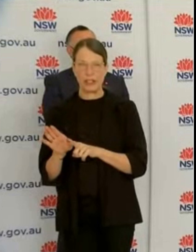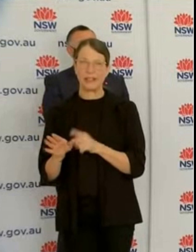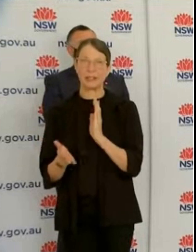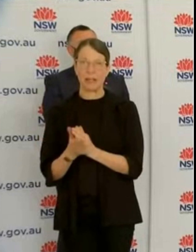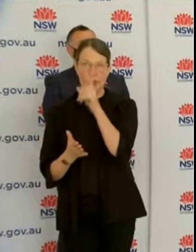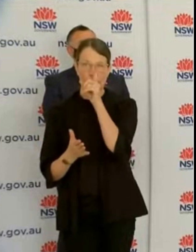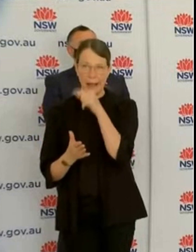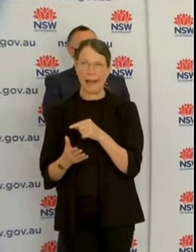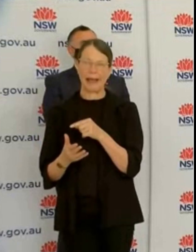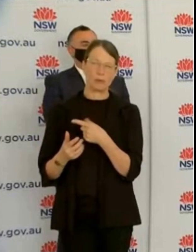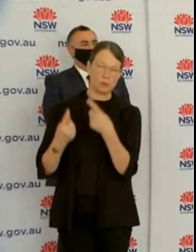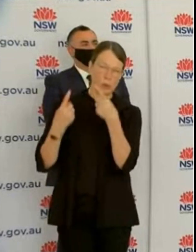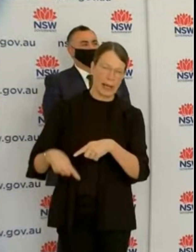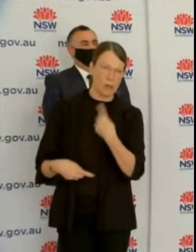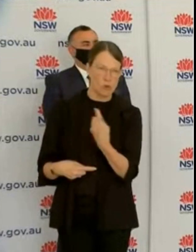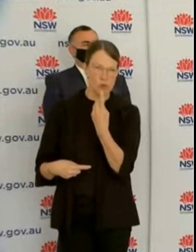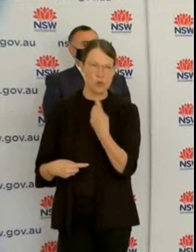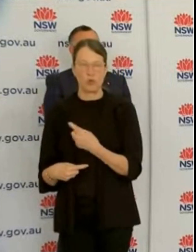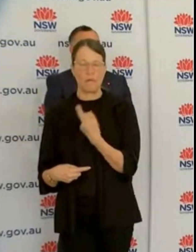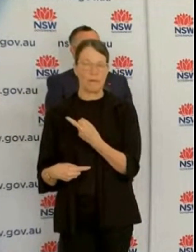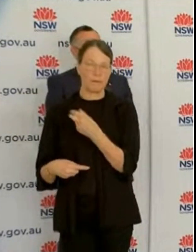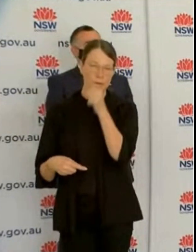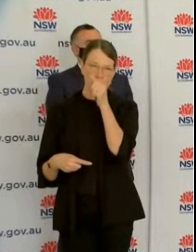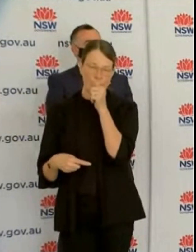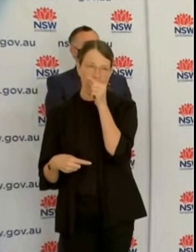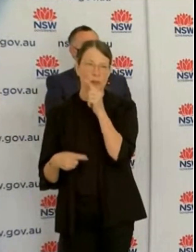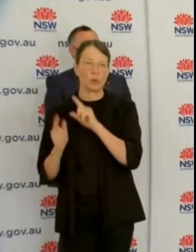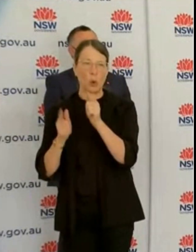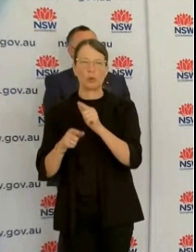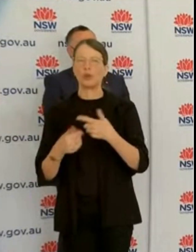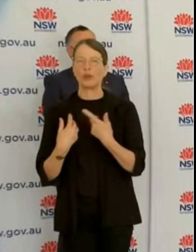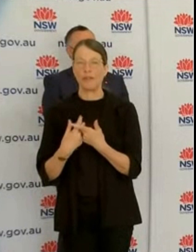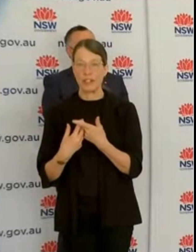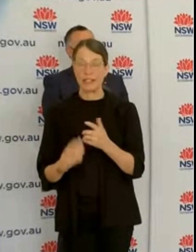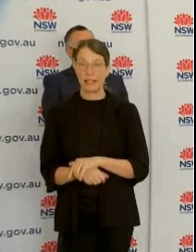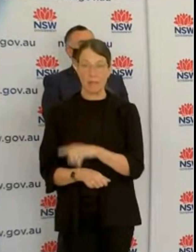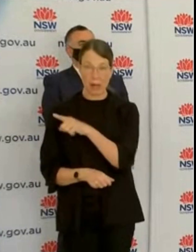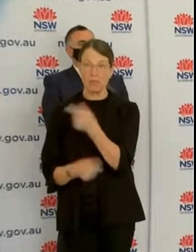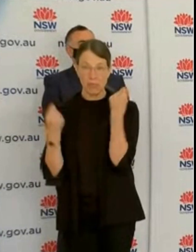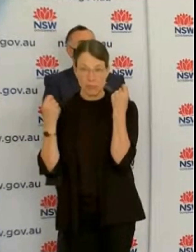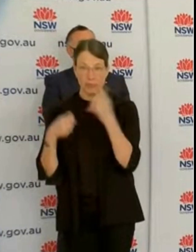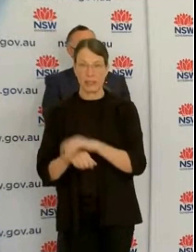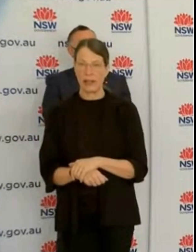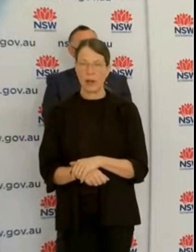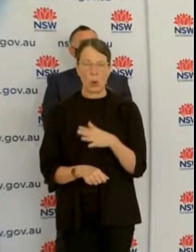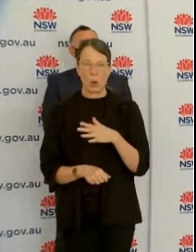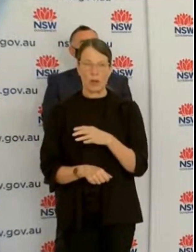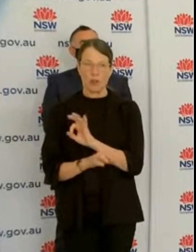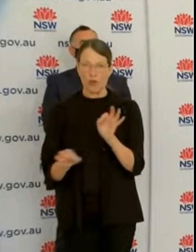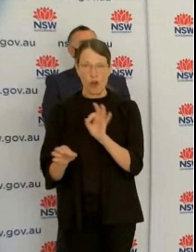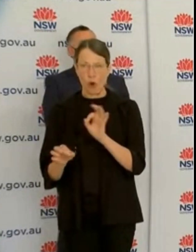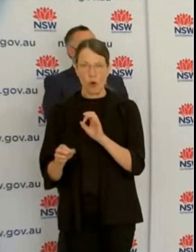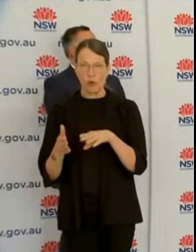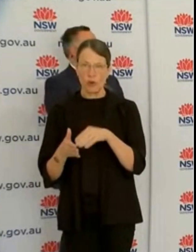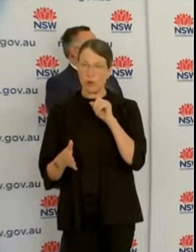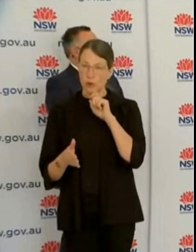by mid-January. So we have received very positive feedback from the tertiary sector that they're able to make sure that no students disadvantaged, and